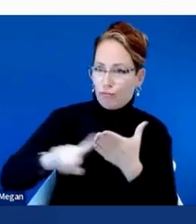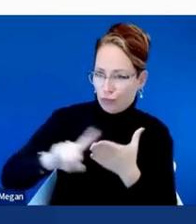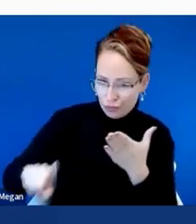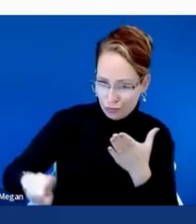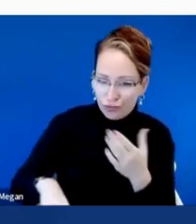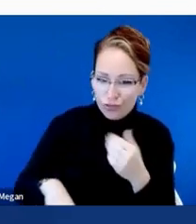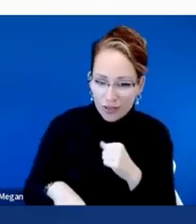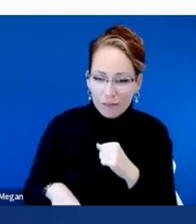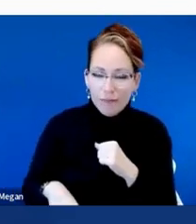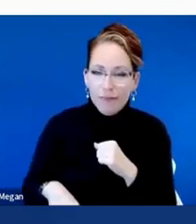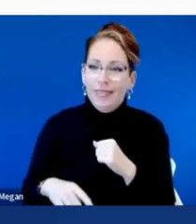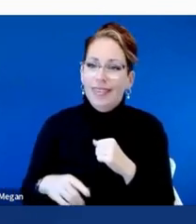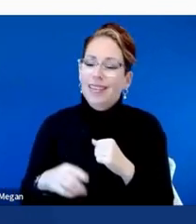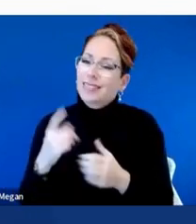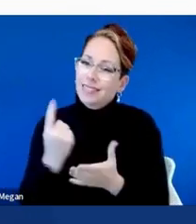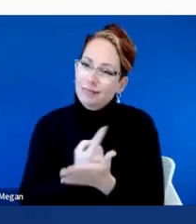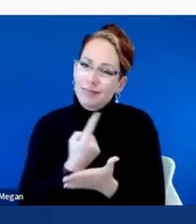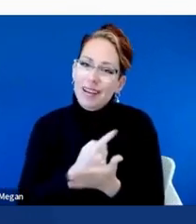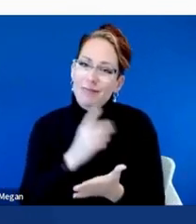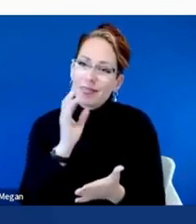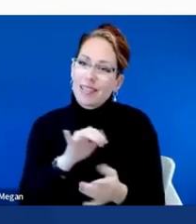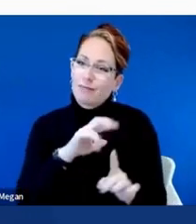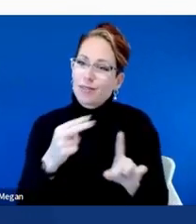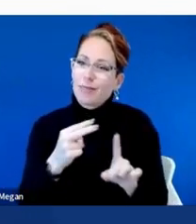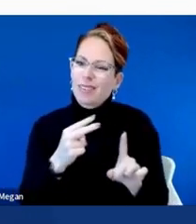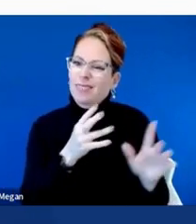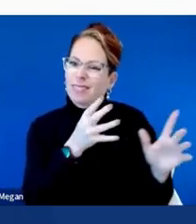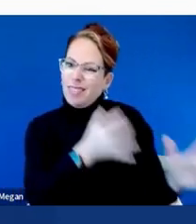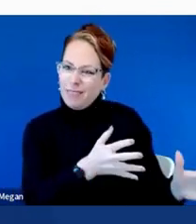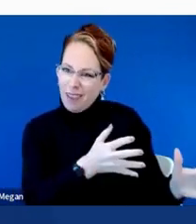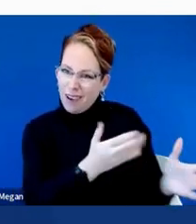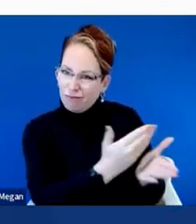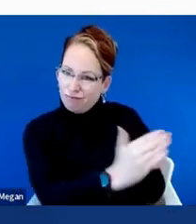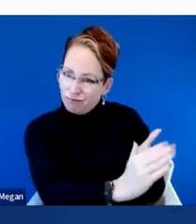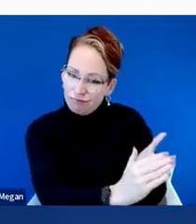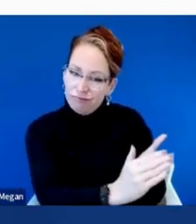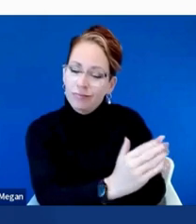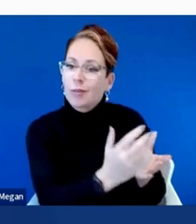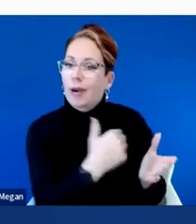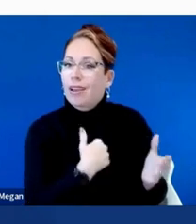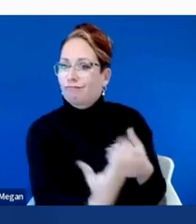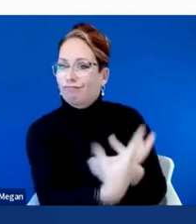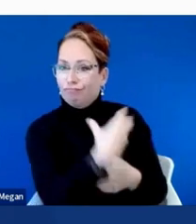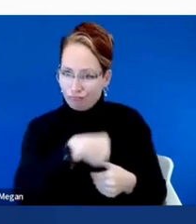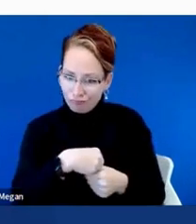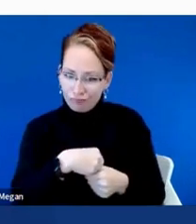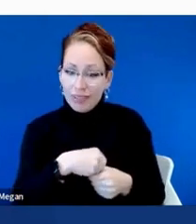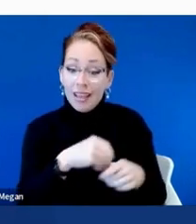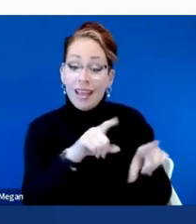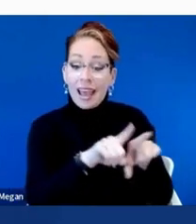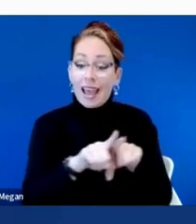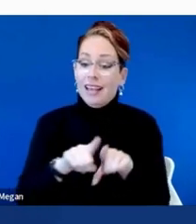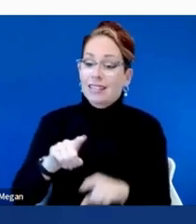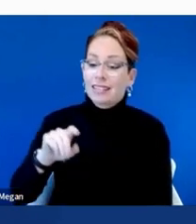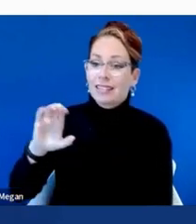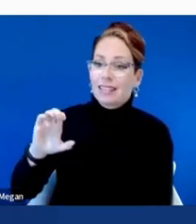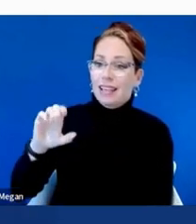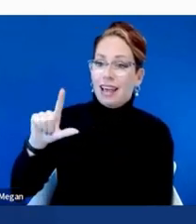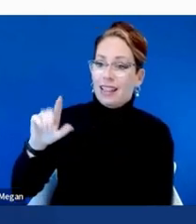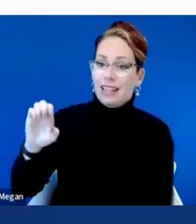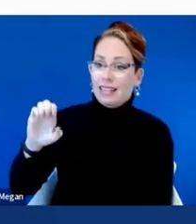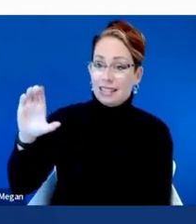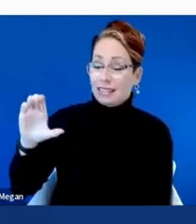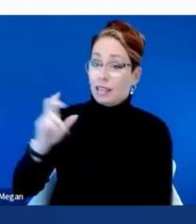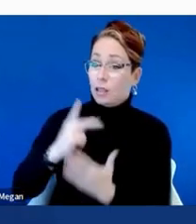left out of conversations regarding equitable research. And so as CLEC project coordinator, I oversee our